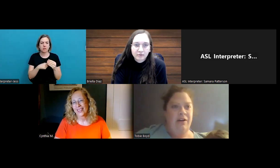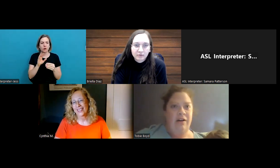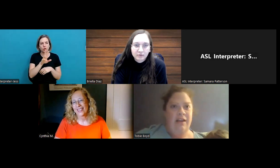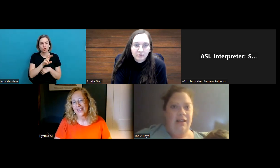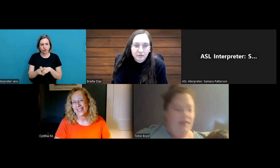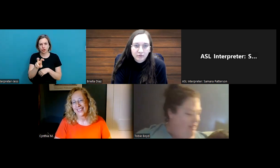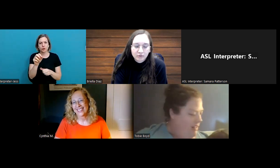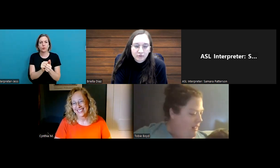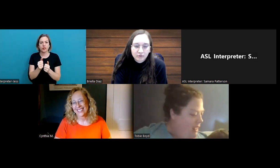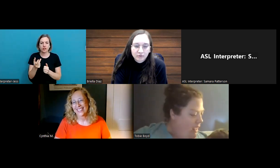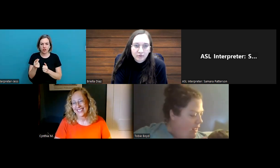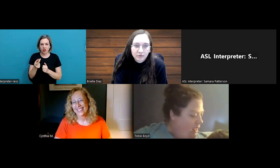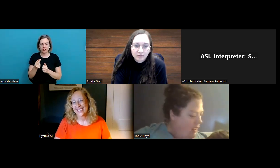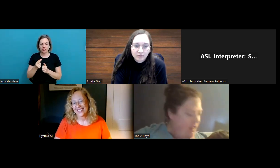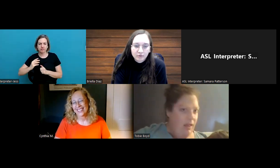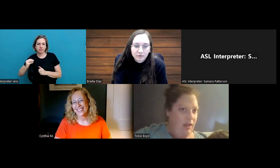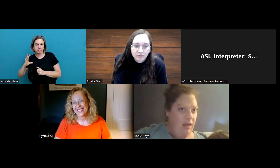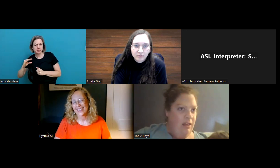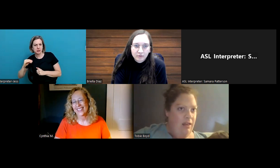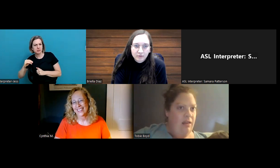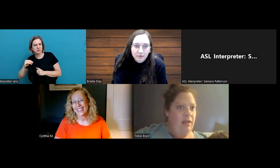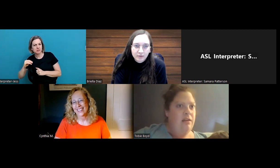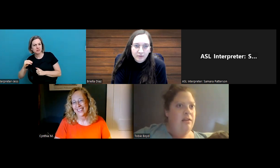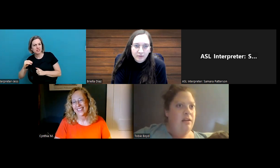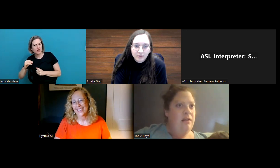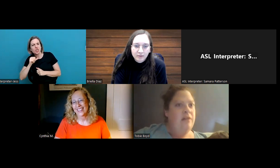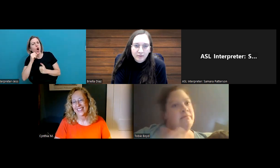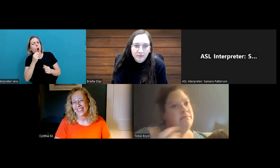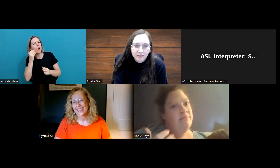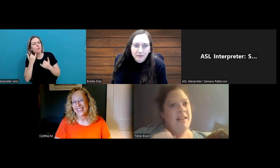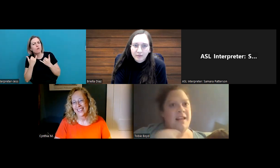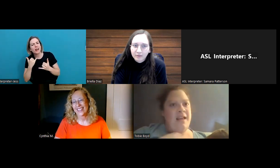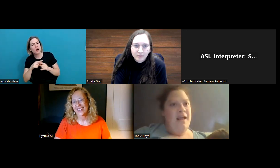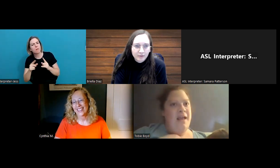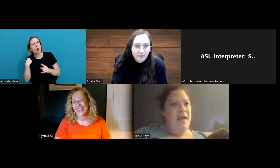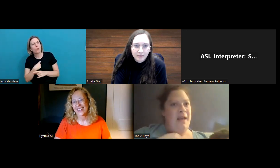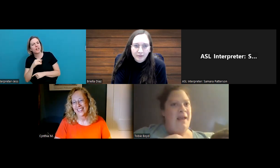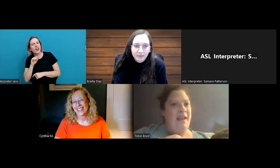a dog. At home right now, but we are.